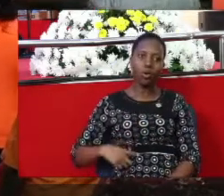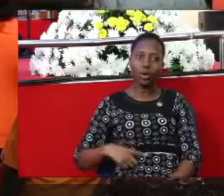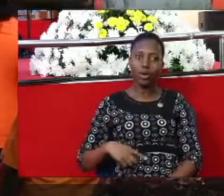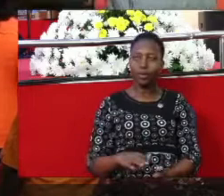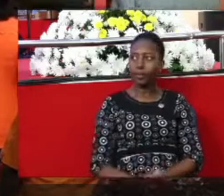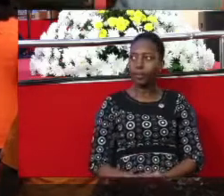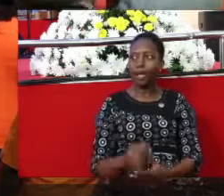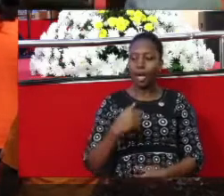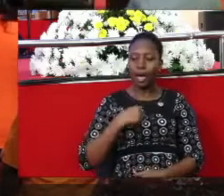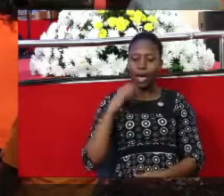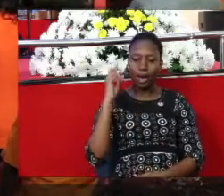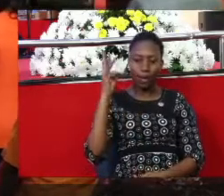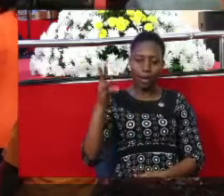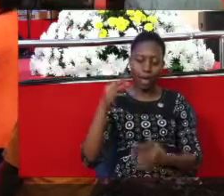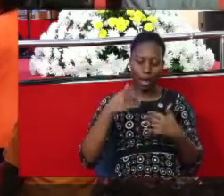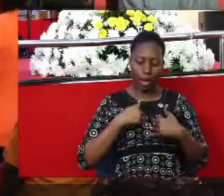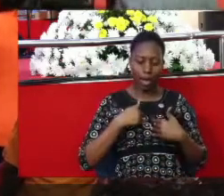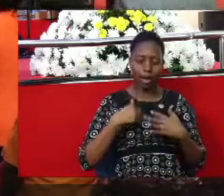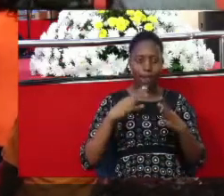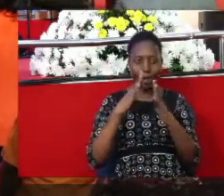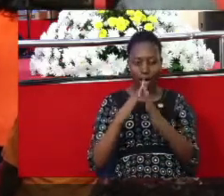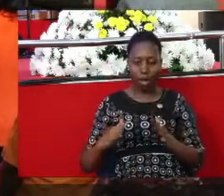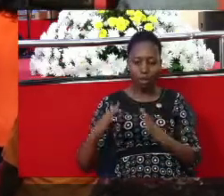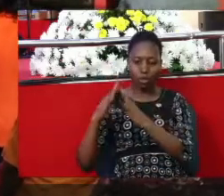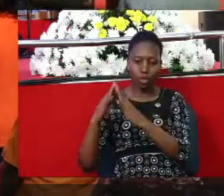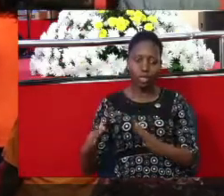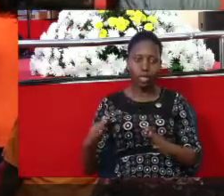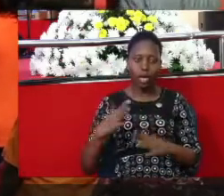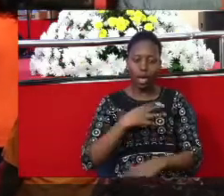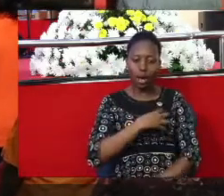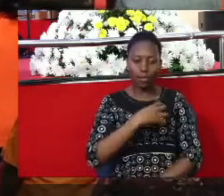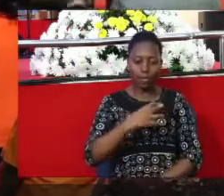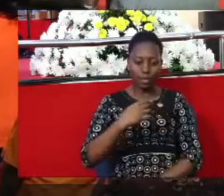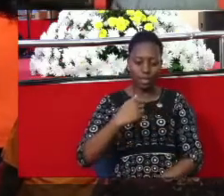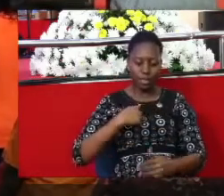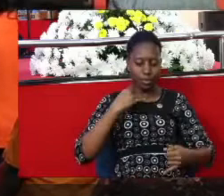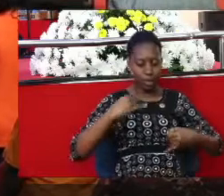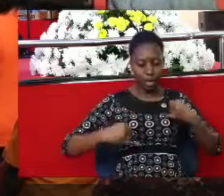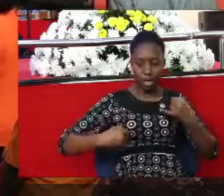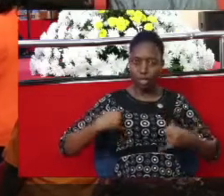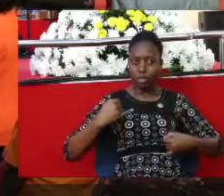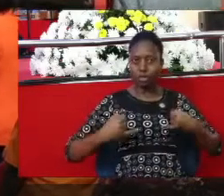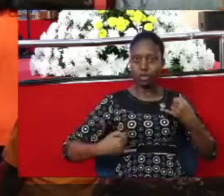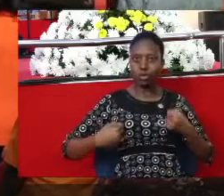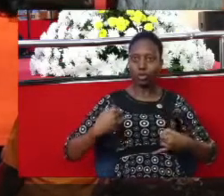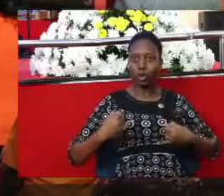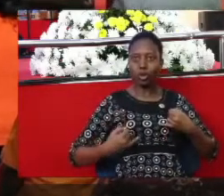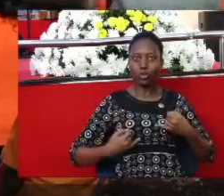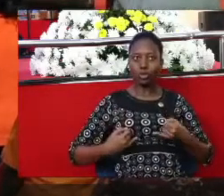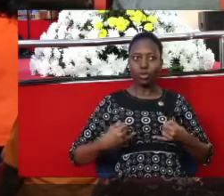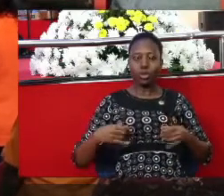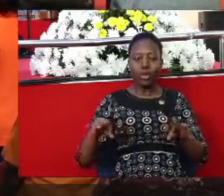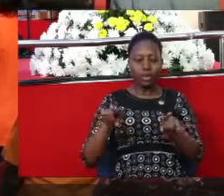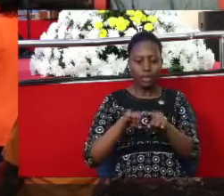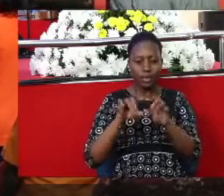houses and riches that I will enjoy, even my family,